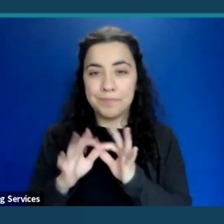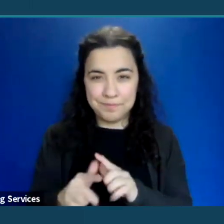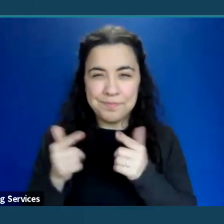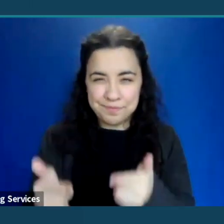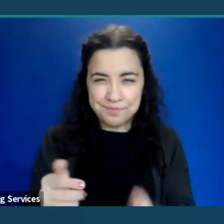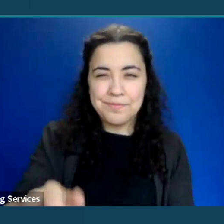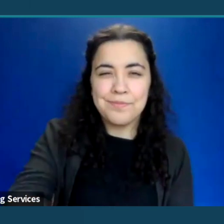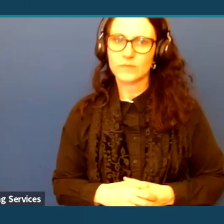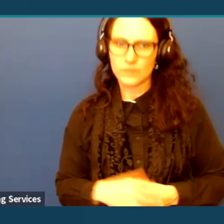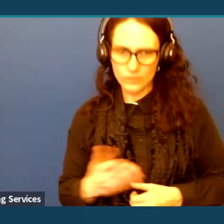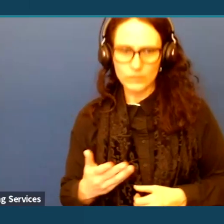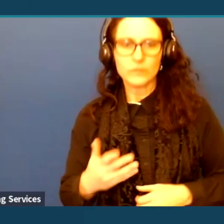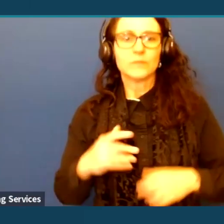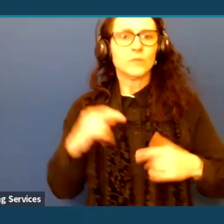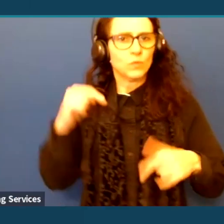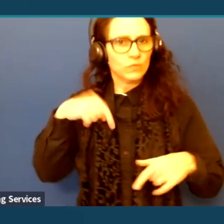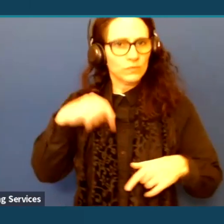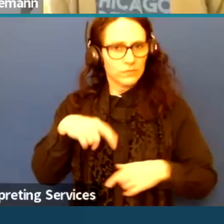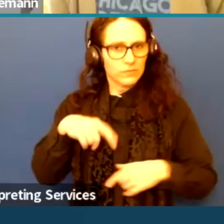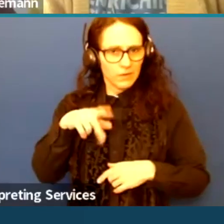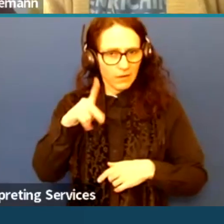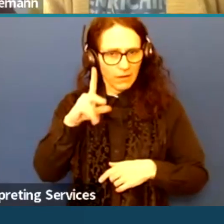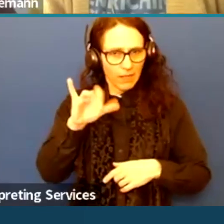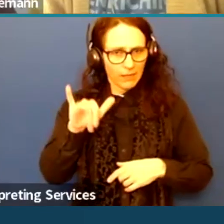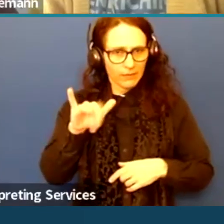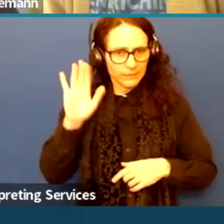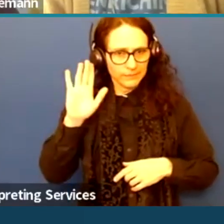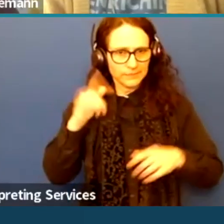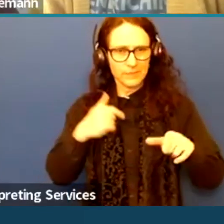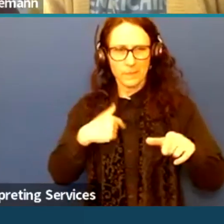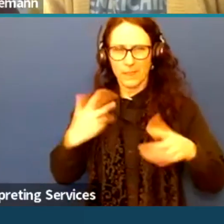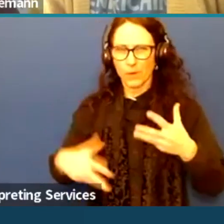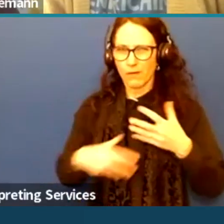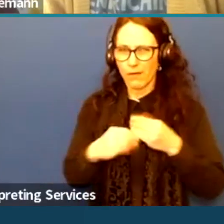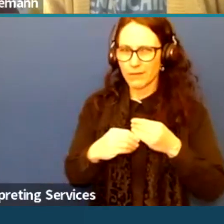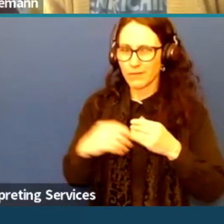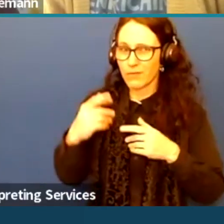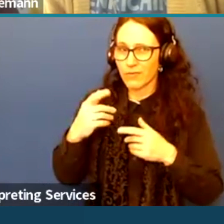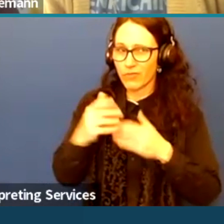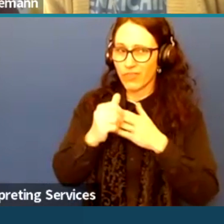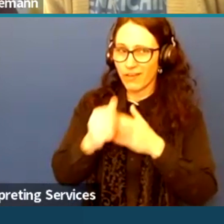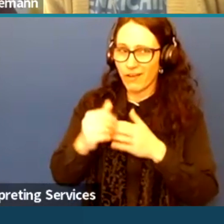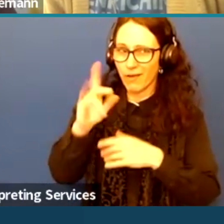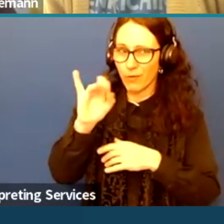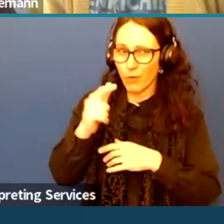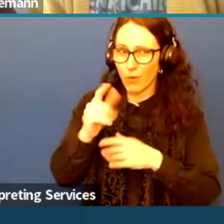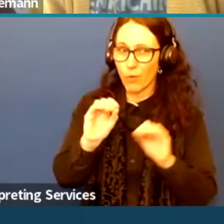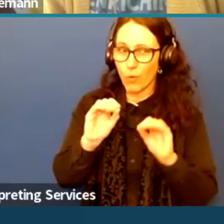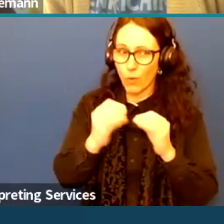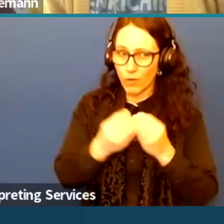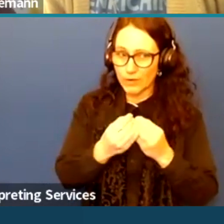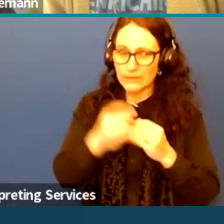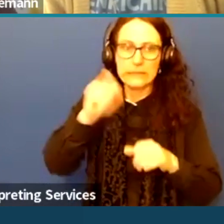Yeah, this is Kelly. I would just add to that, of course, the guide dog organizations, but there's also service animal